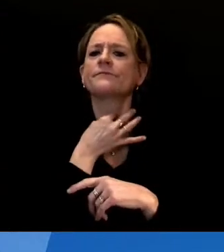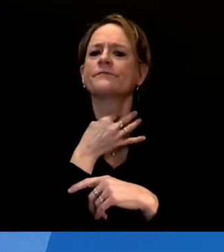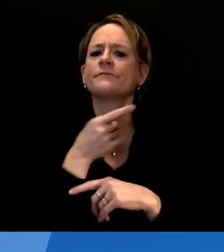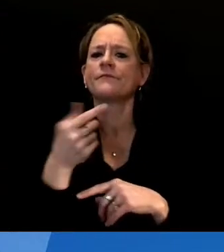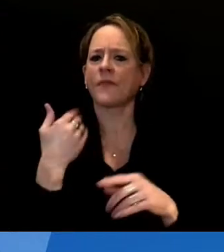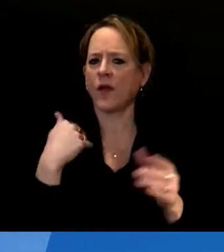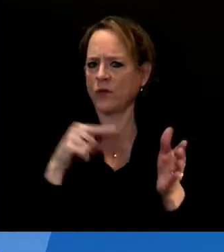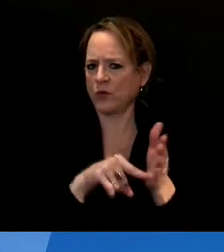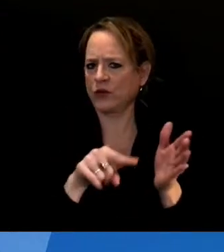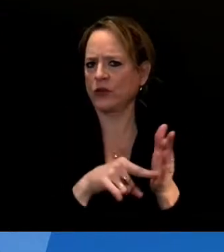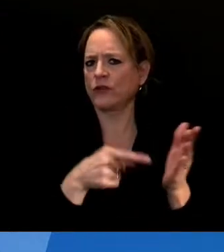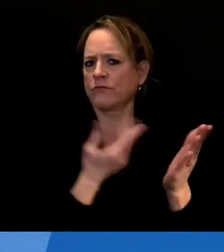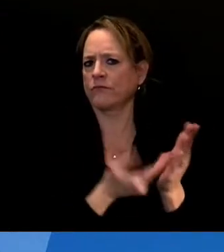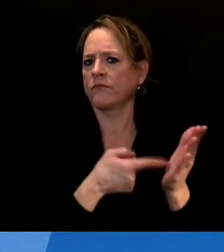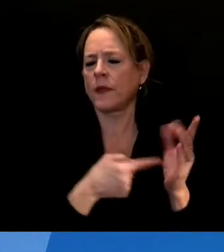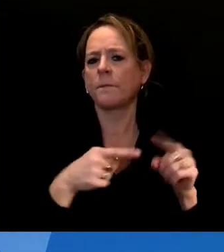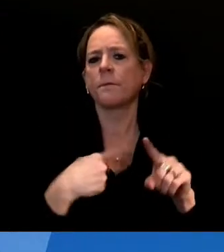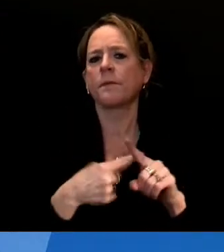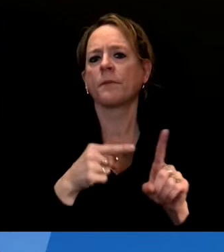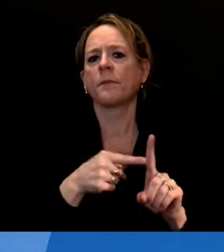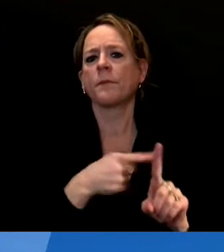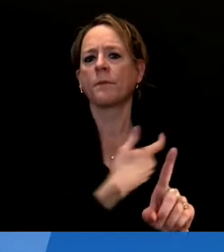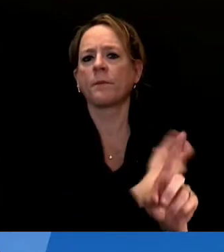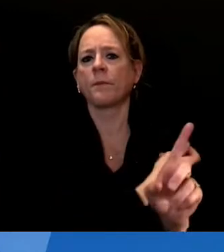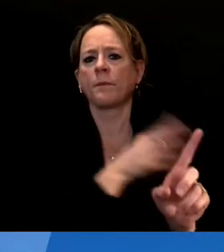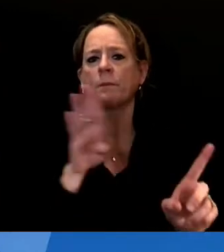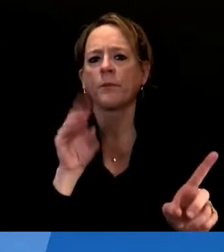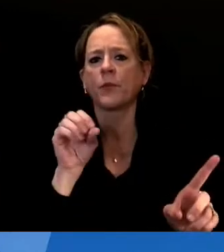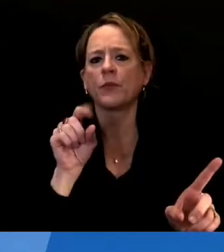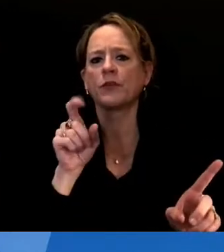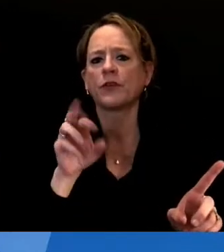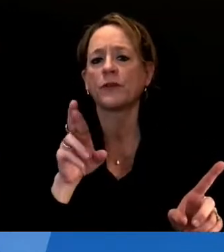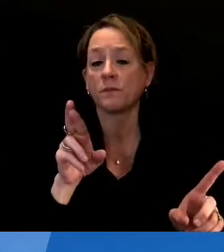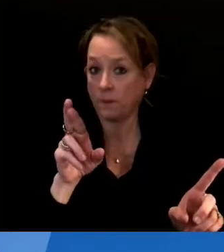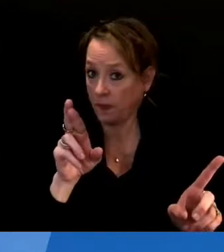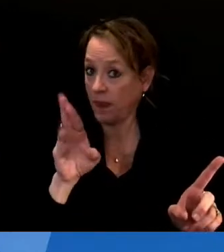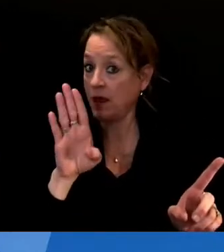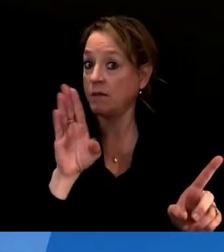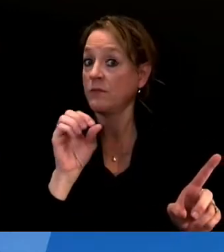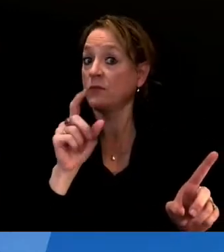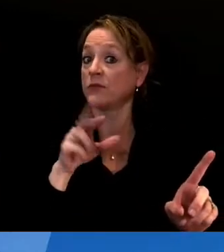rates of infection, hospitalization, or death with Omicron